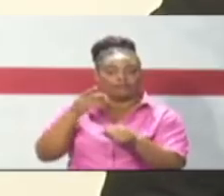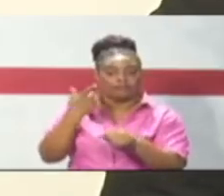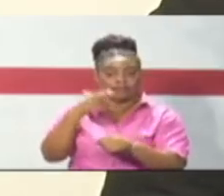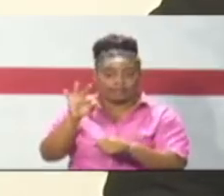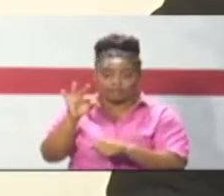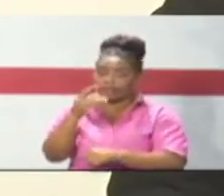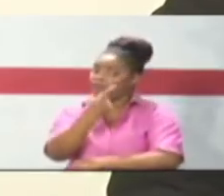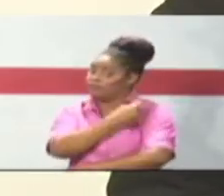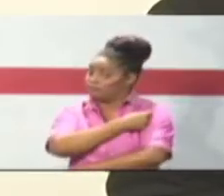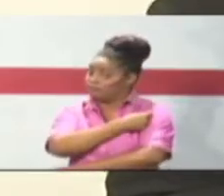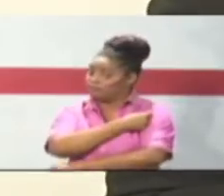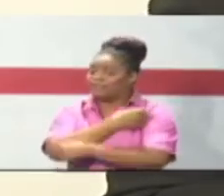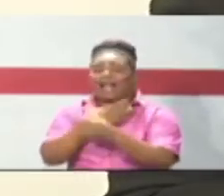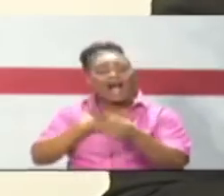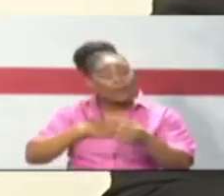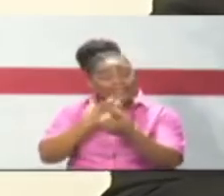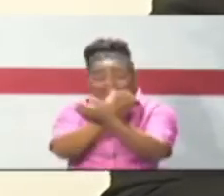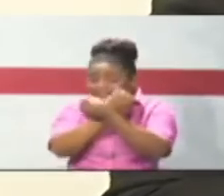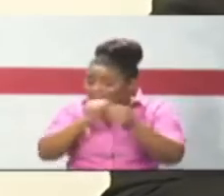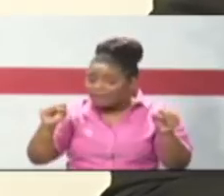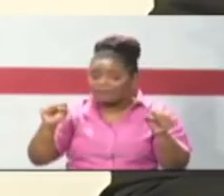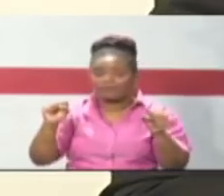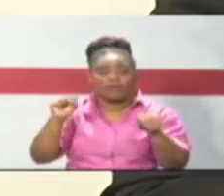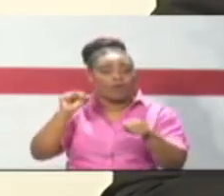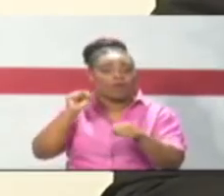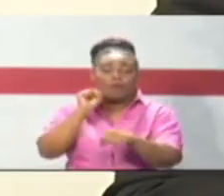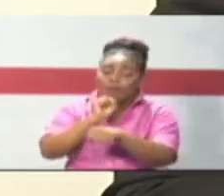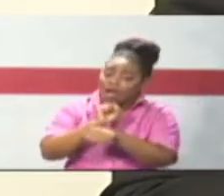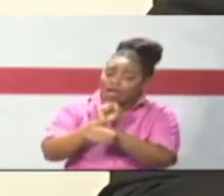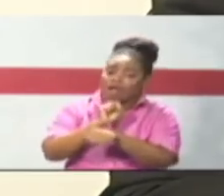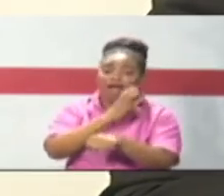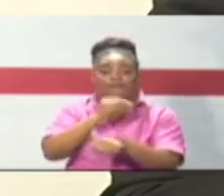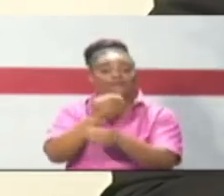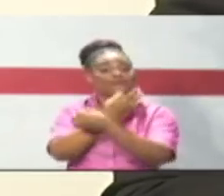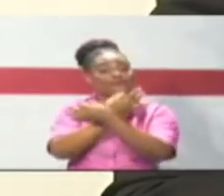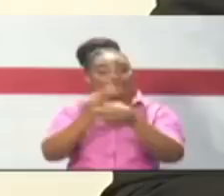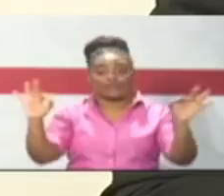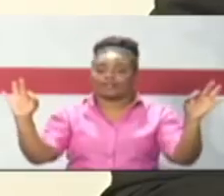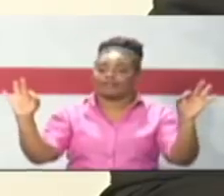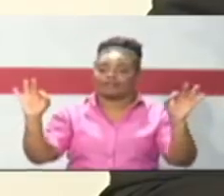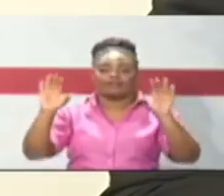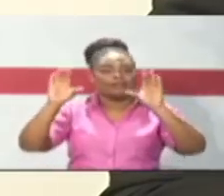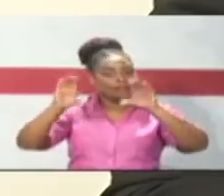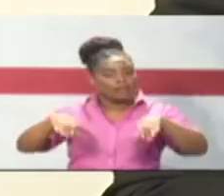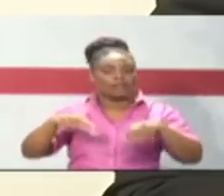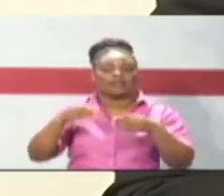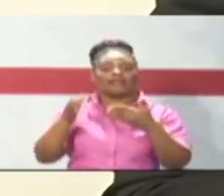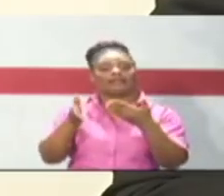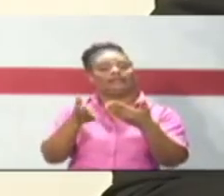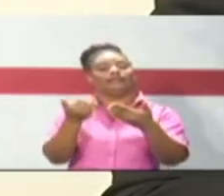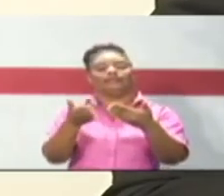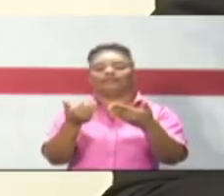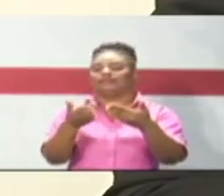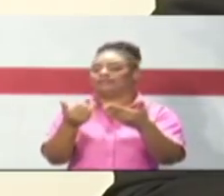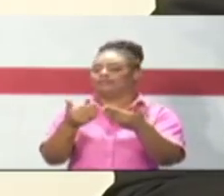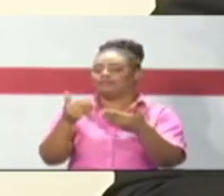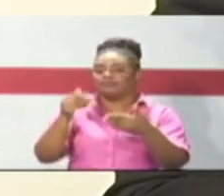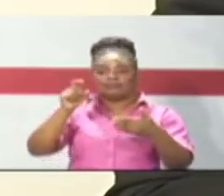again to be safe, effective, free, and available. No